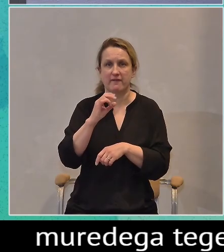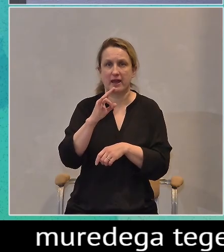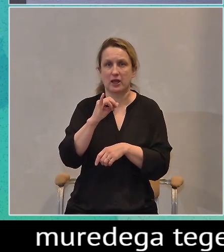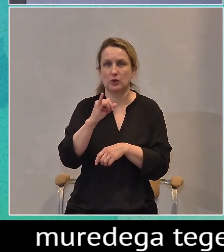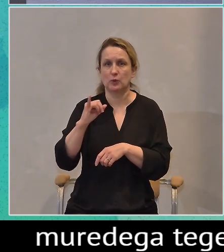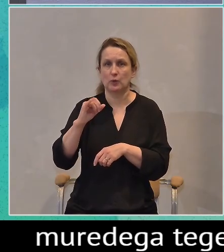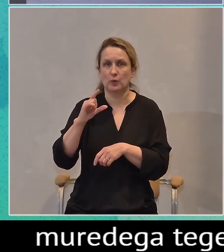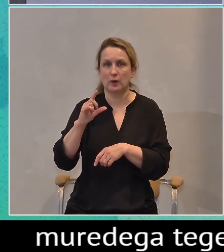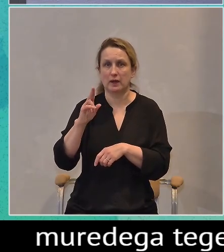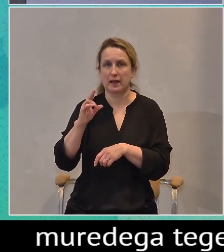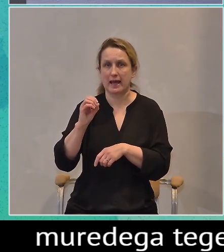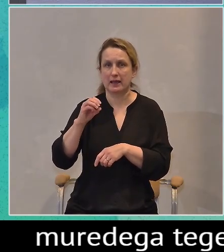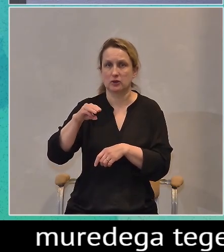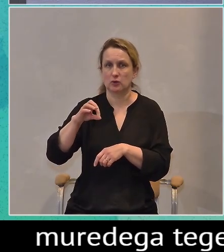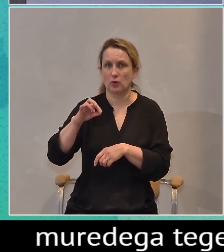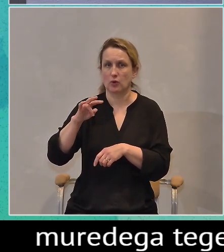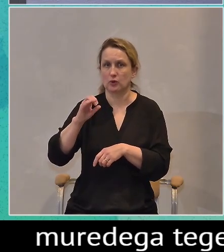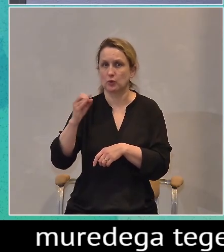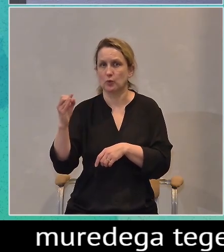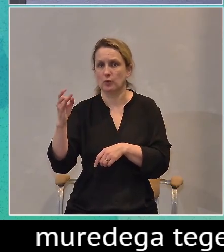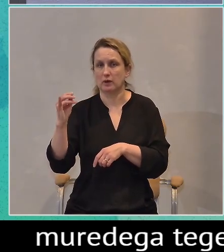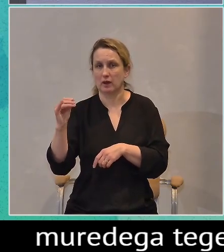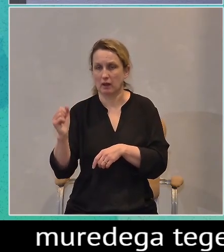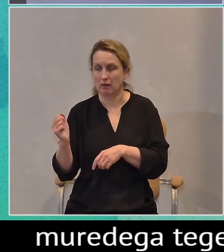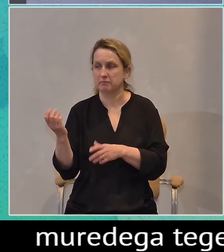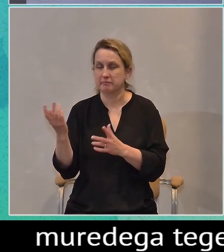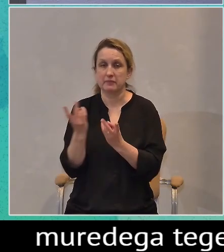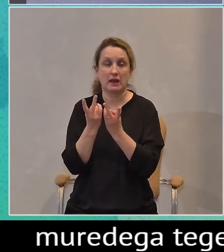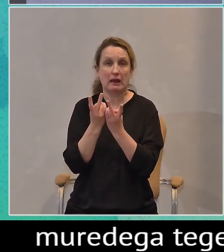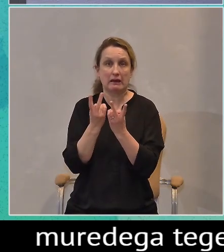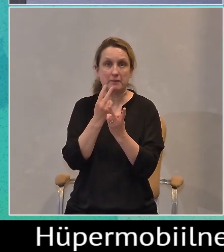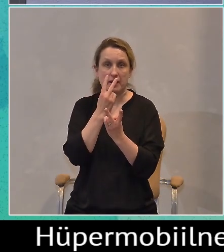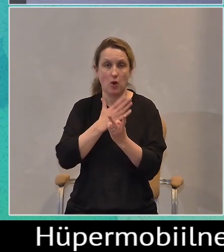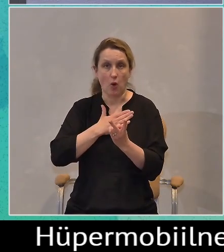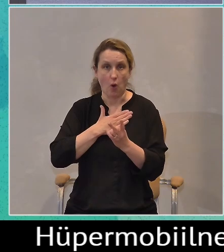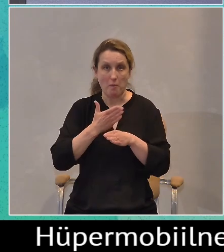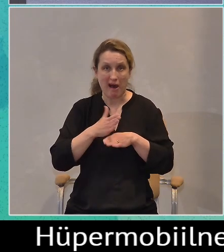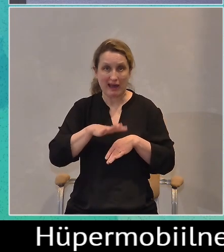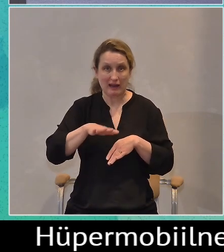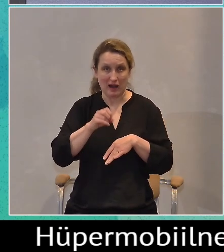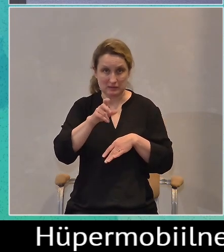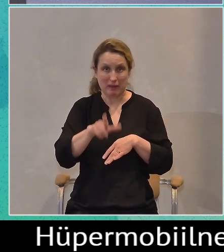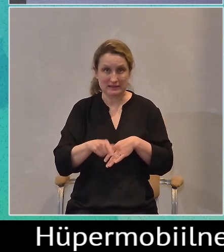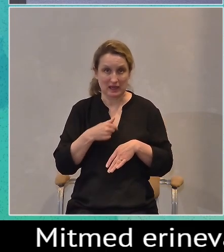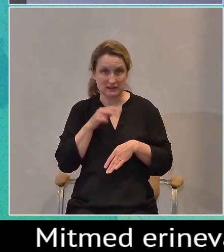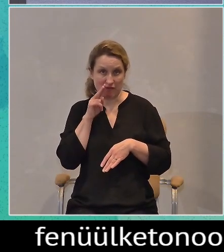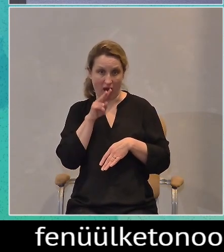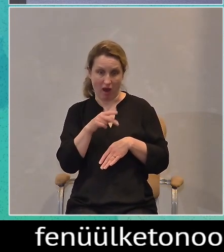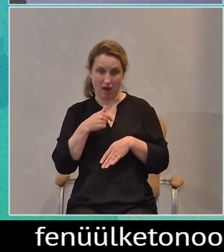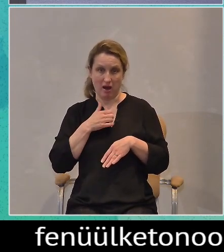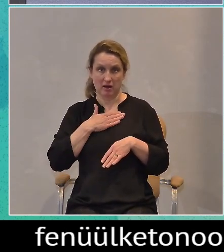Then some hematological diseases follow, then phenylketonuria, and so on and so